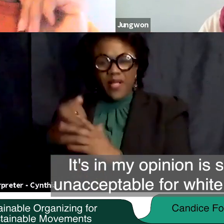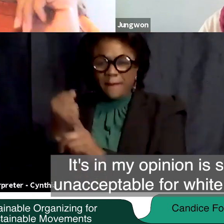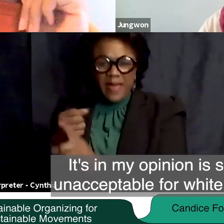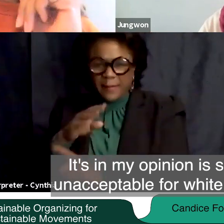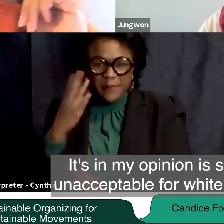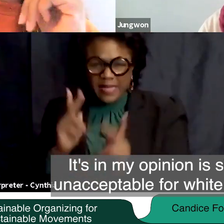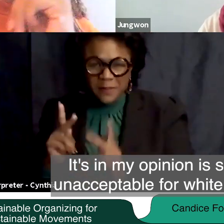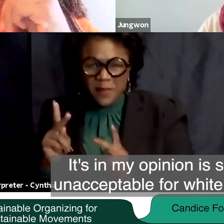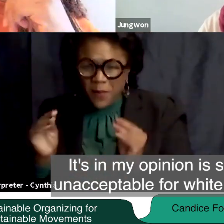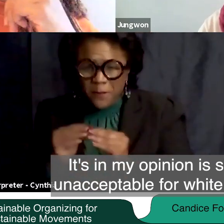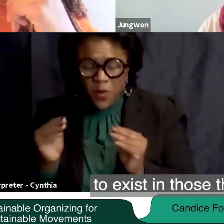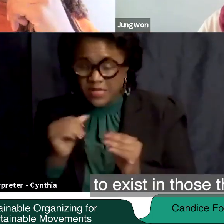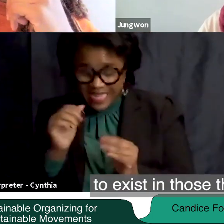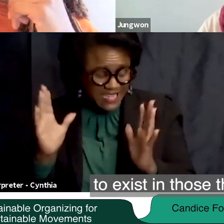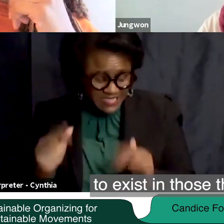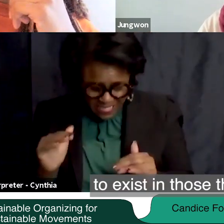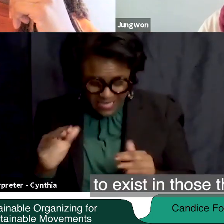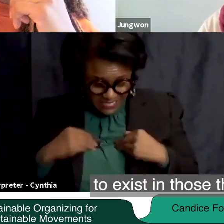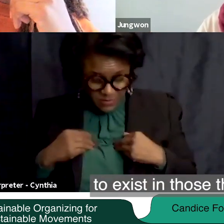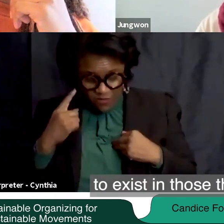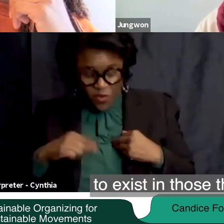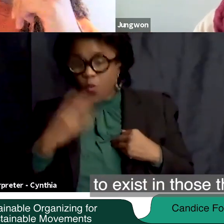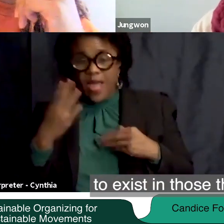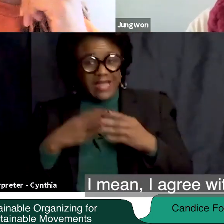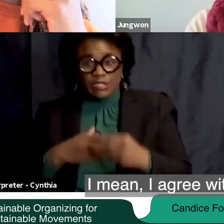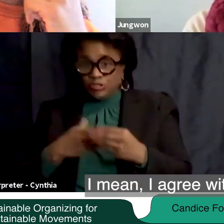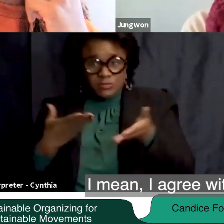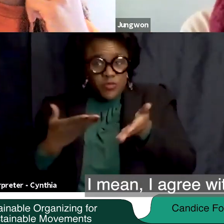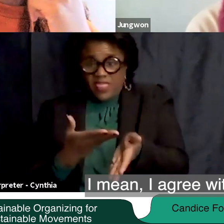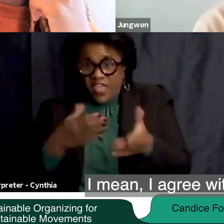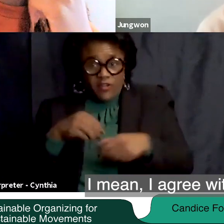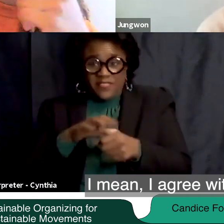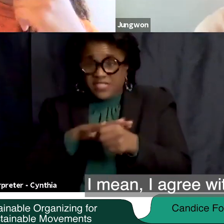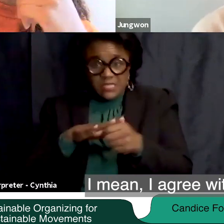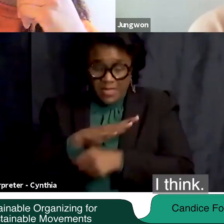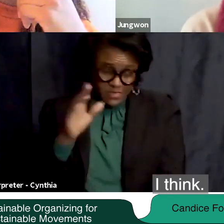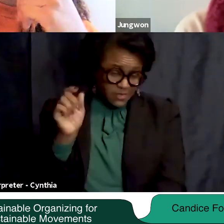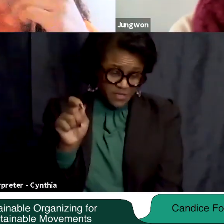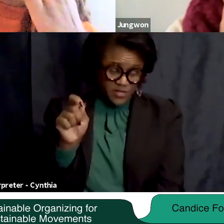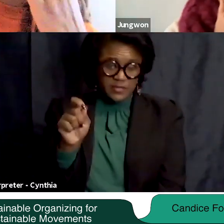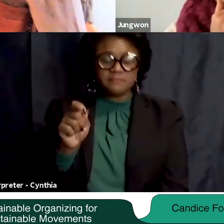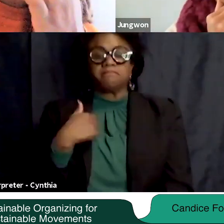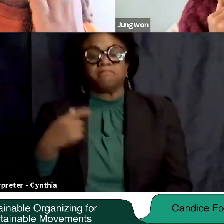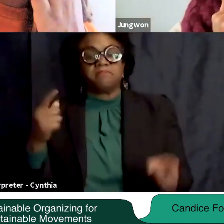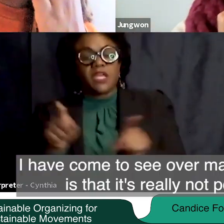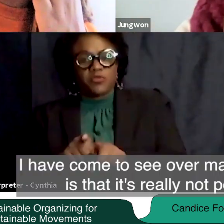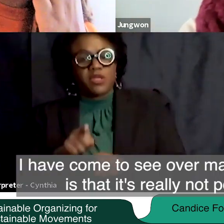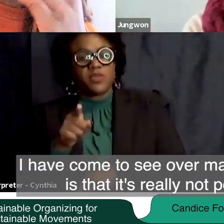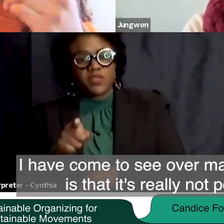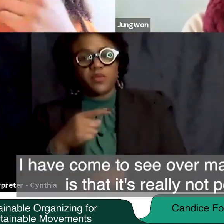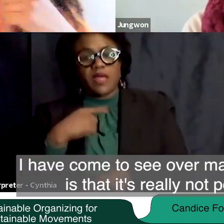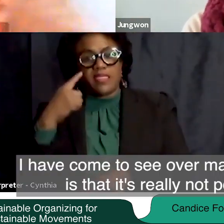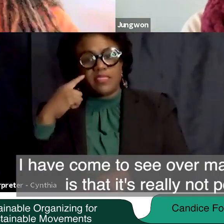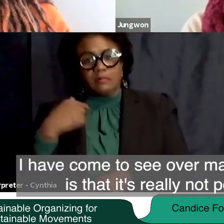it's completely unacceptable for white leadership to exist in those spaces. I mean, I agree with you. I think what I